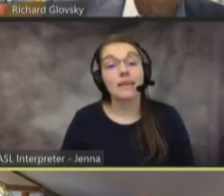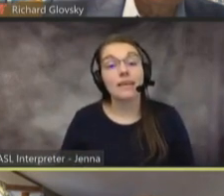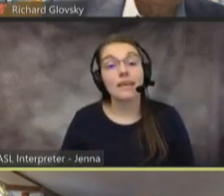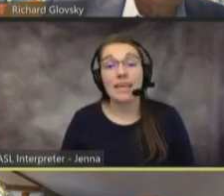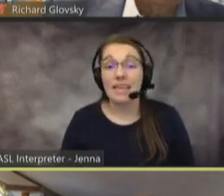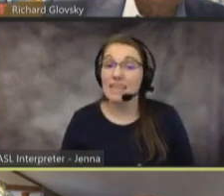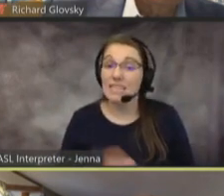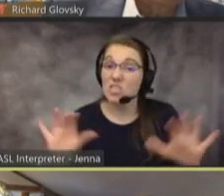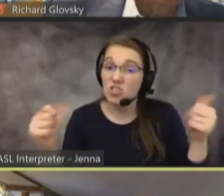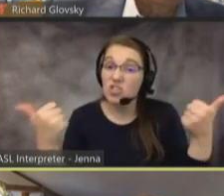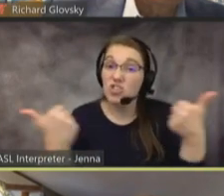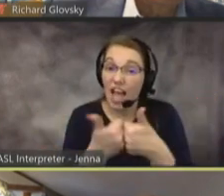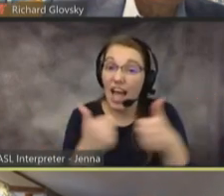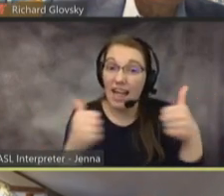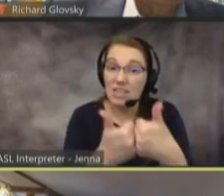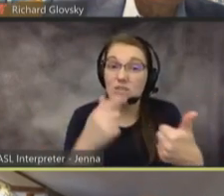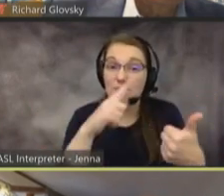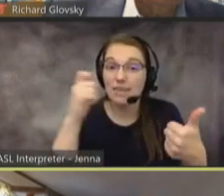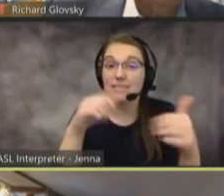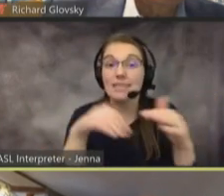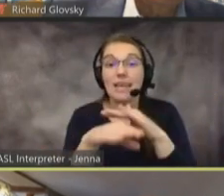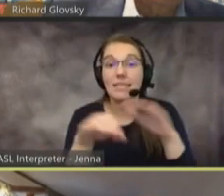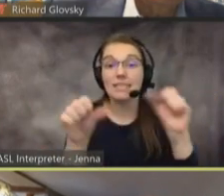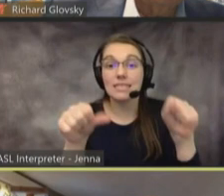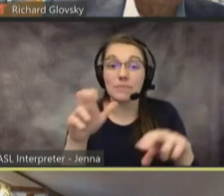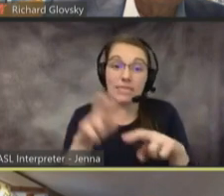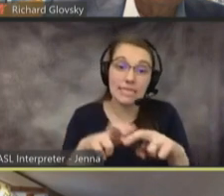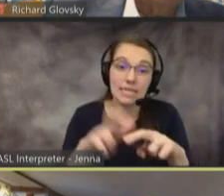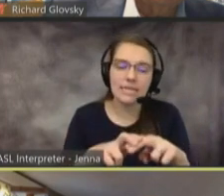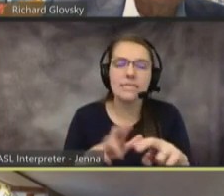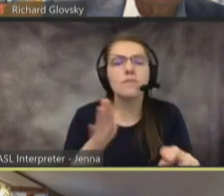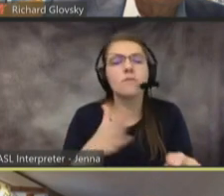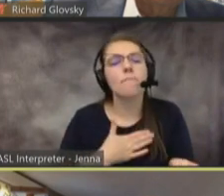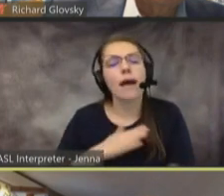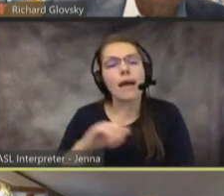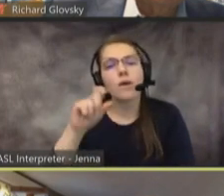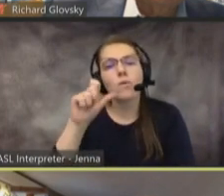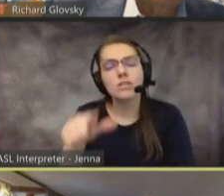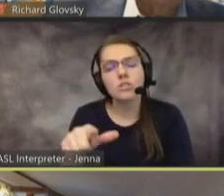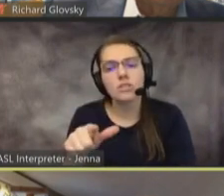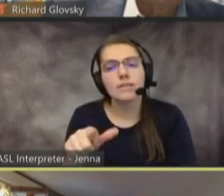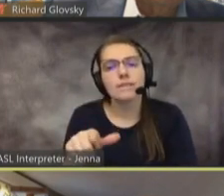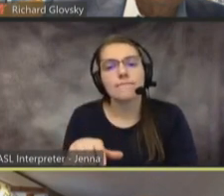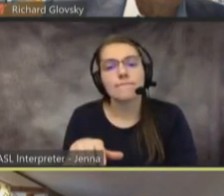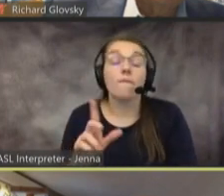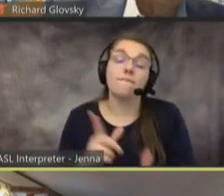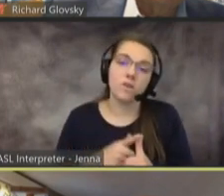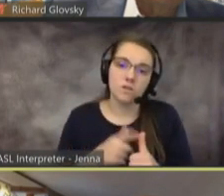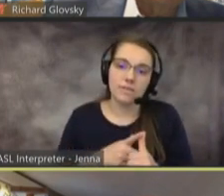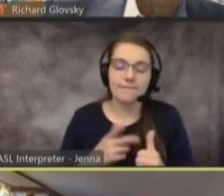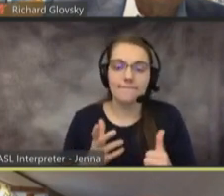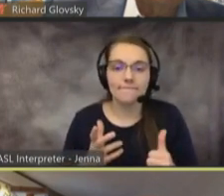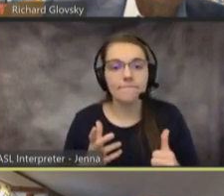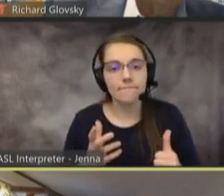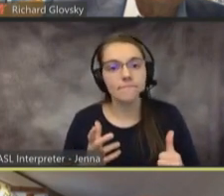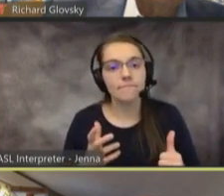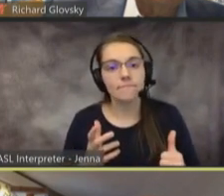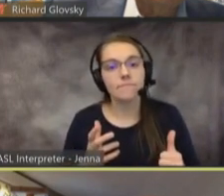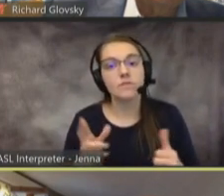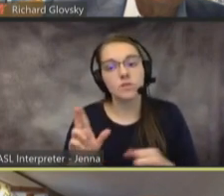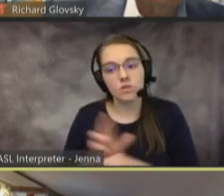challenge because of the accessible seating. And my question is first of all, using the